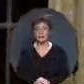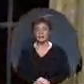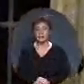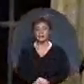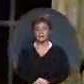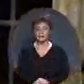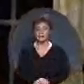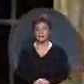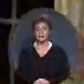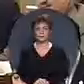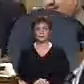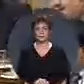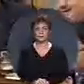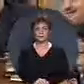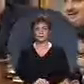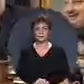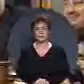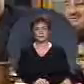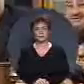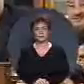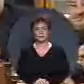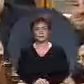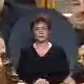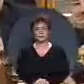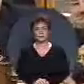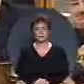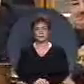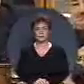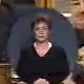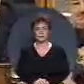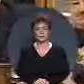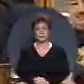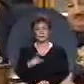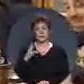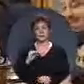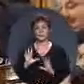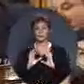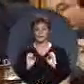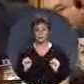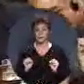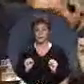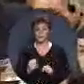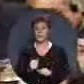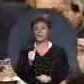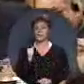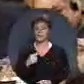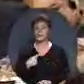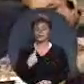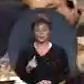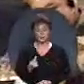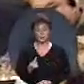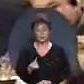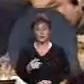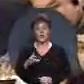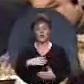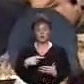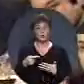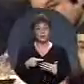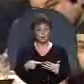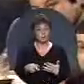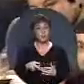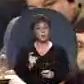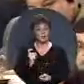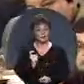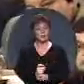that sell these breast implants? The Honourable Minister of Health, Mr. Speaker, as I said yesterday, there